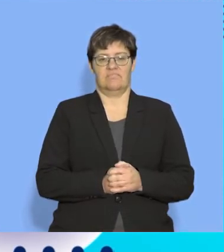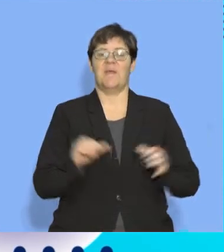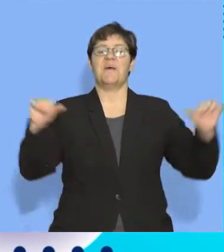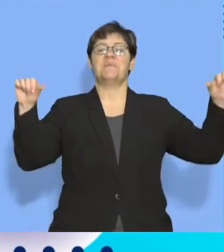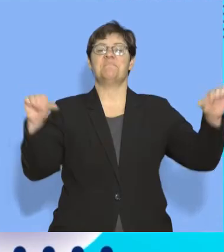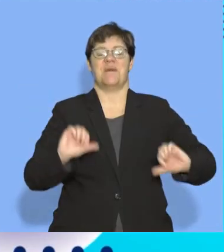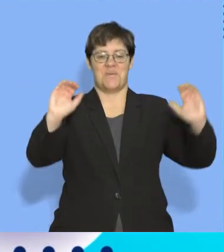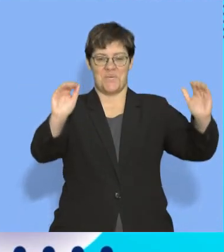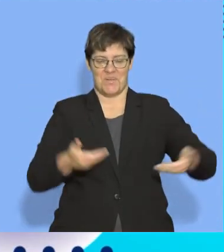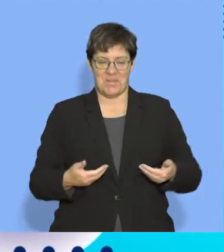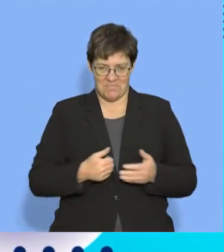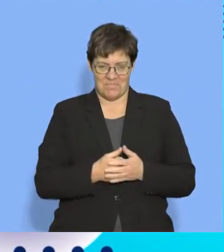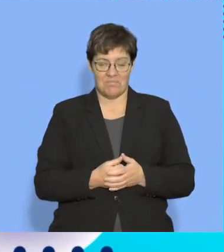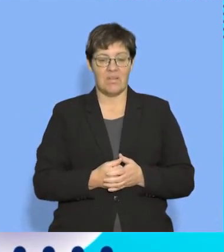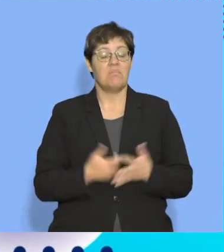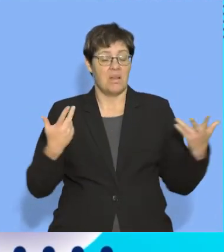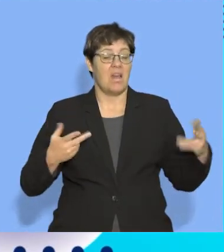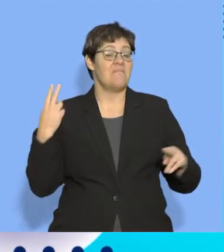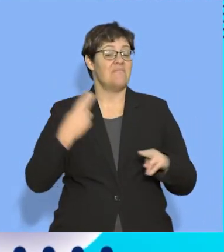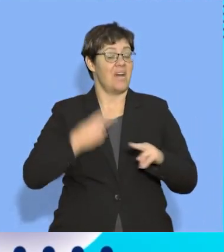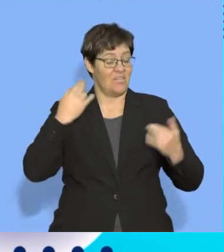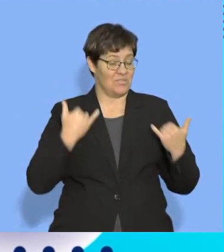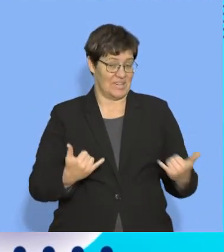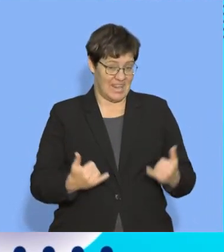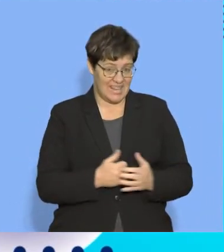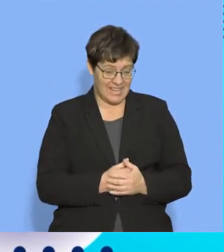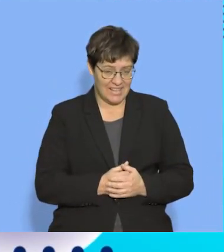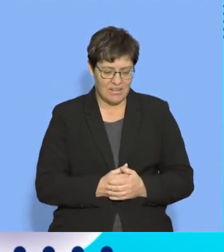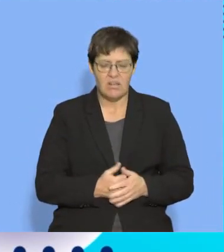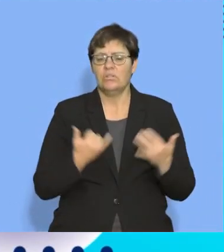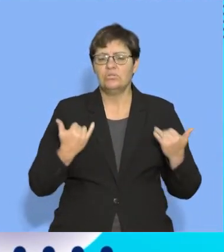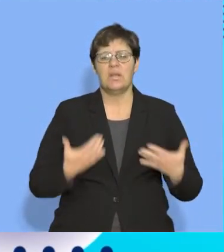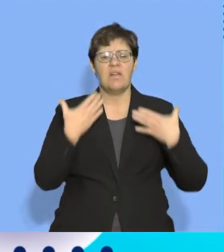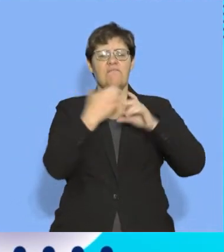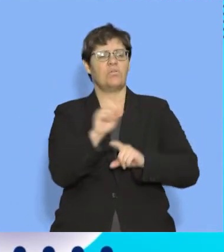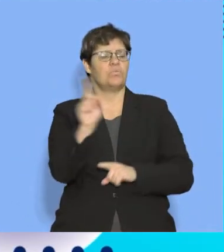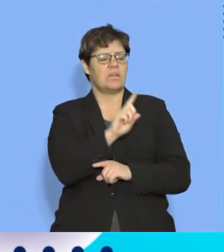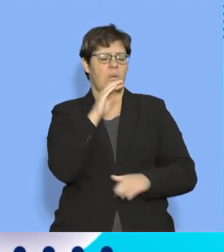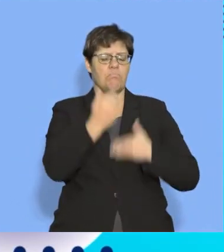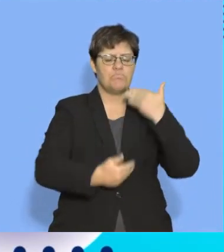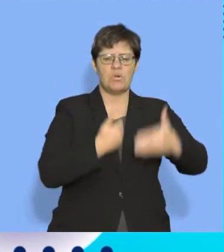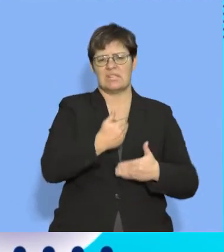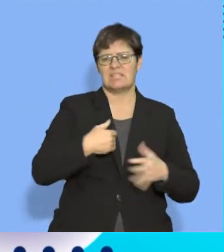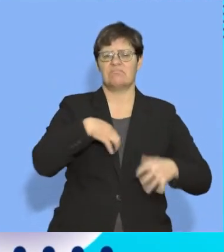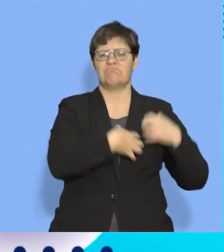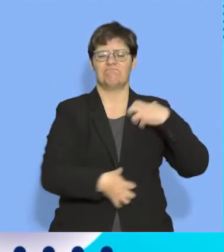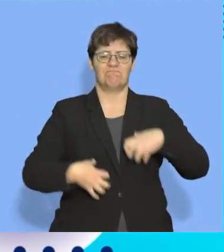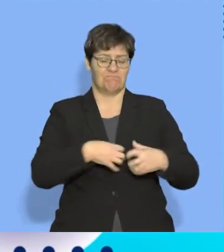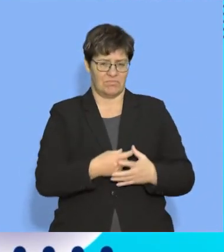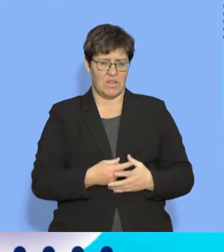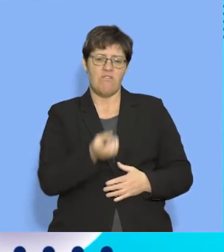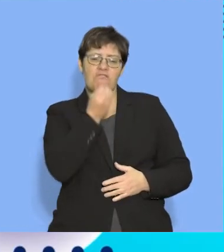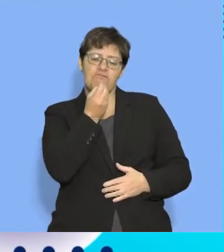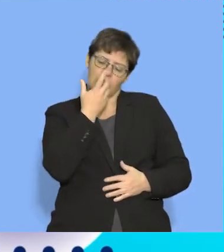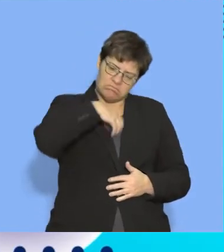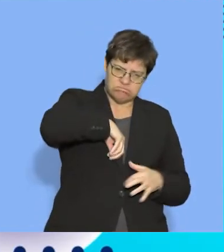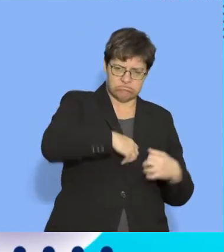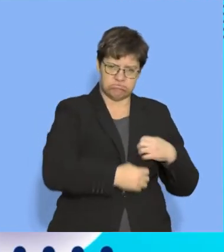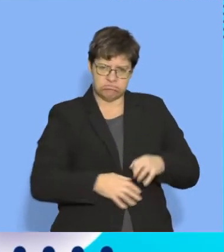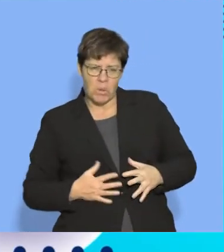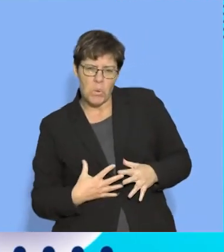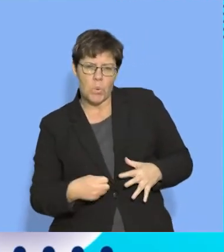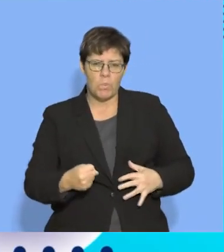Welcome back, Life Science learners, to our final bit of today. In our lesson, we're focusing on the process of digestion, where special emphasis is